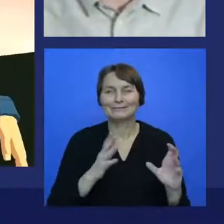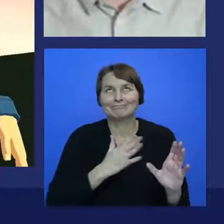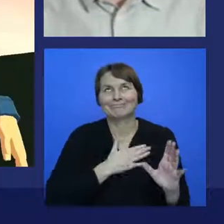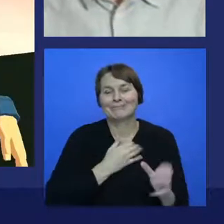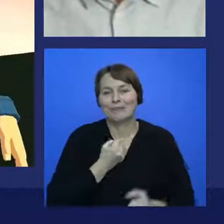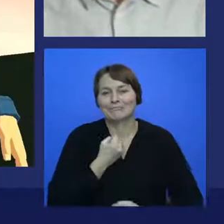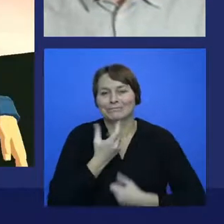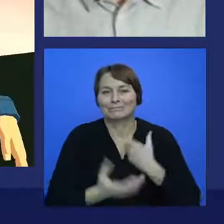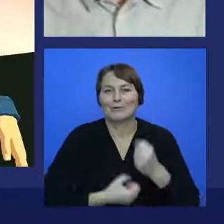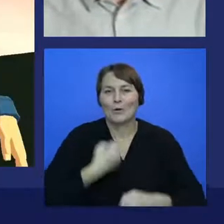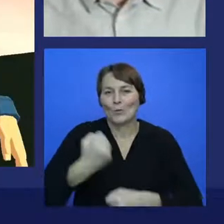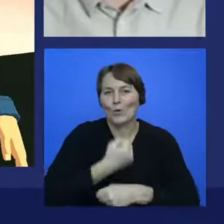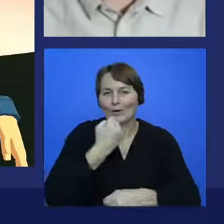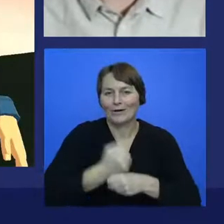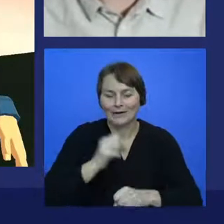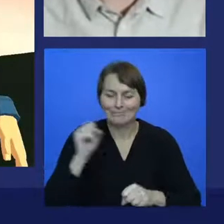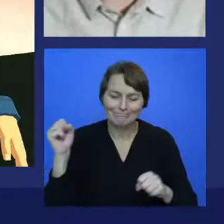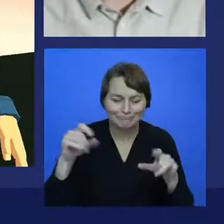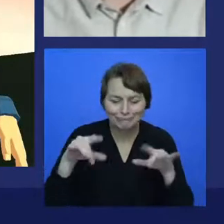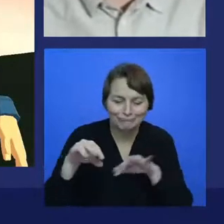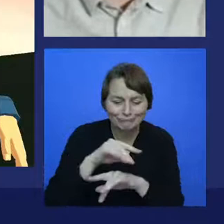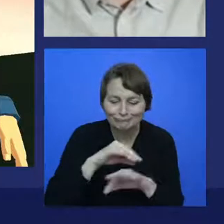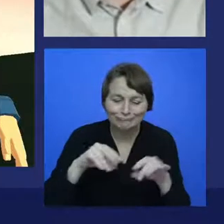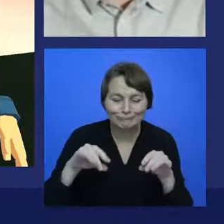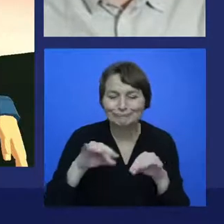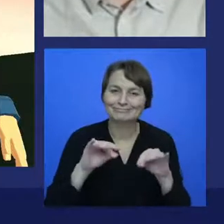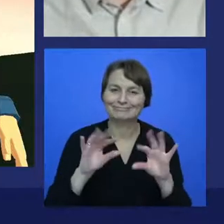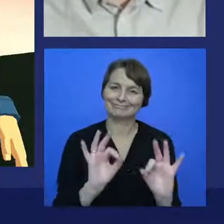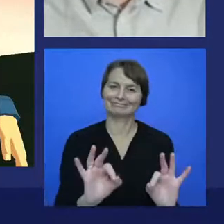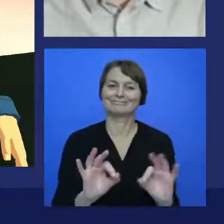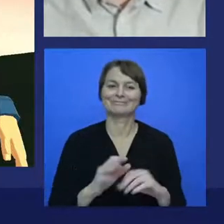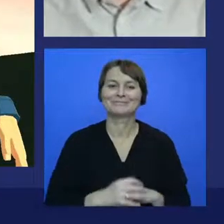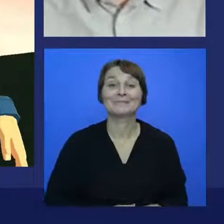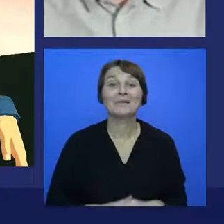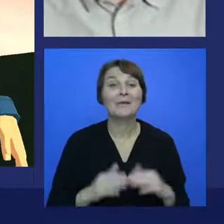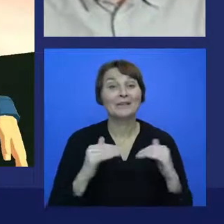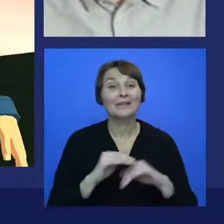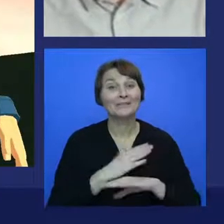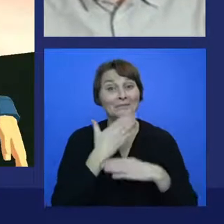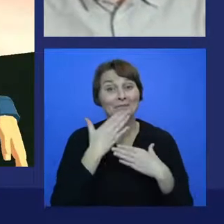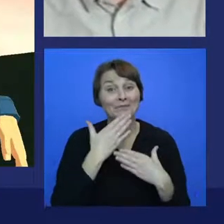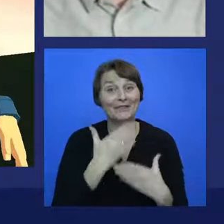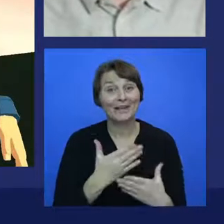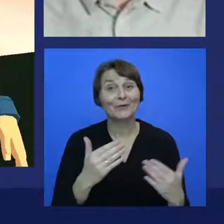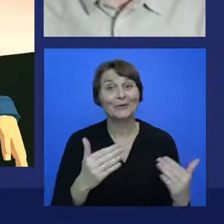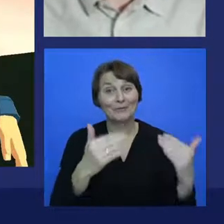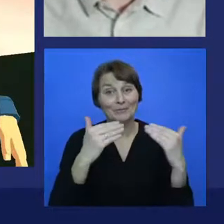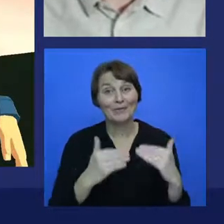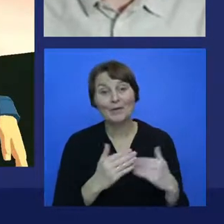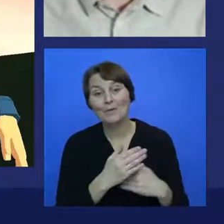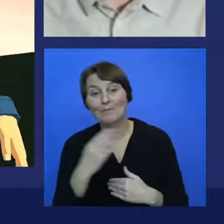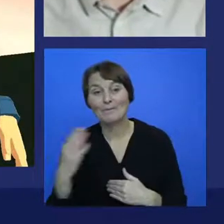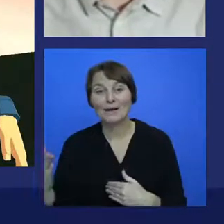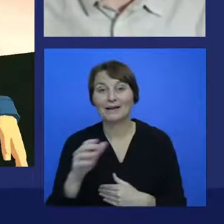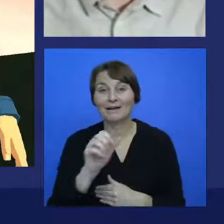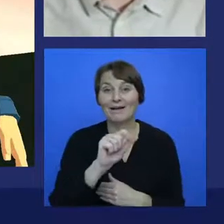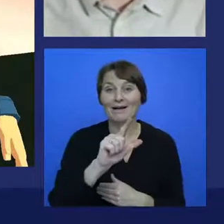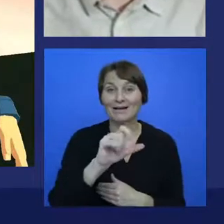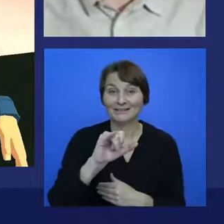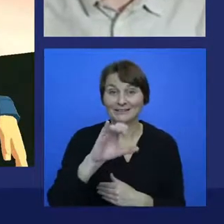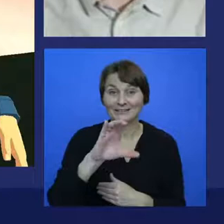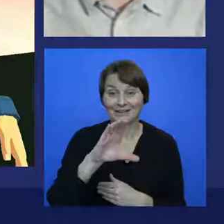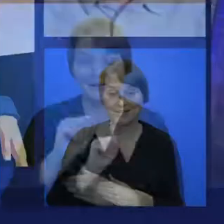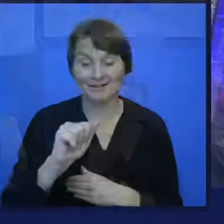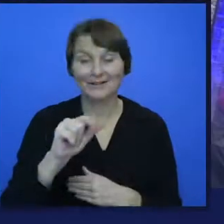spaces. So with that, I will say thank you, and I'll hand back to Alicia for the